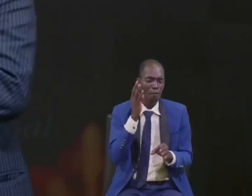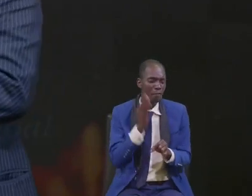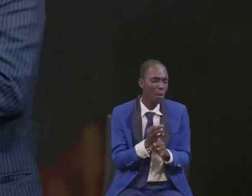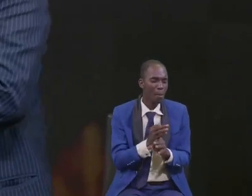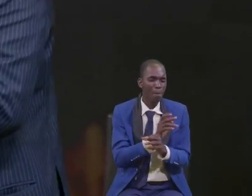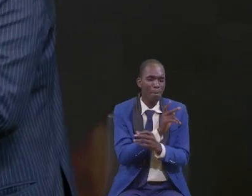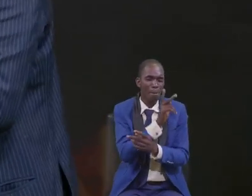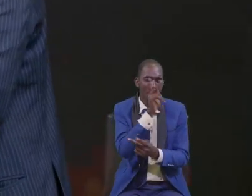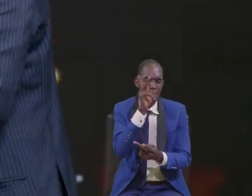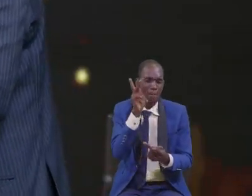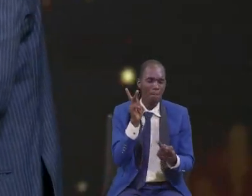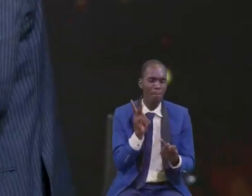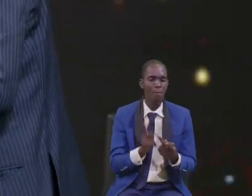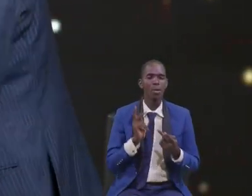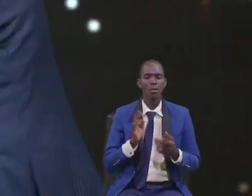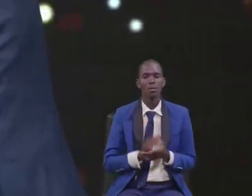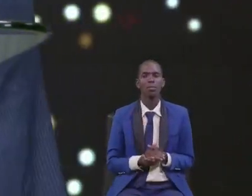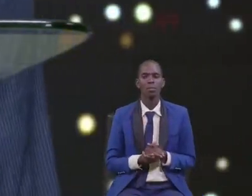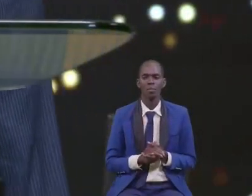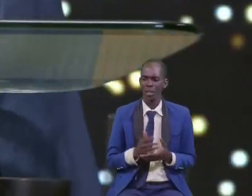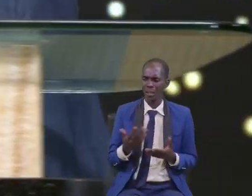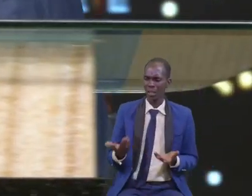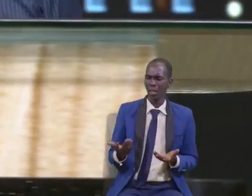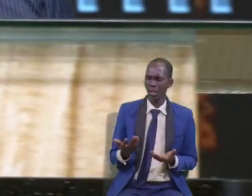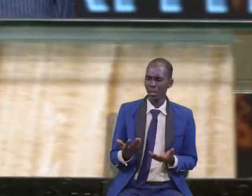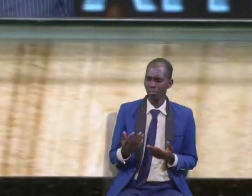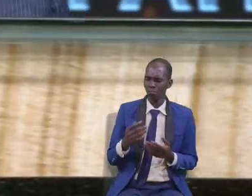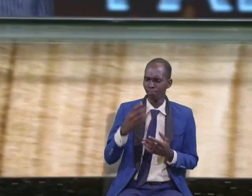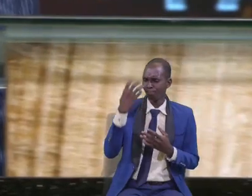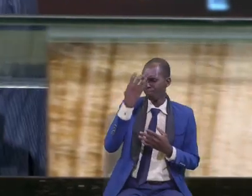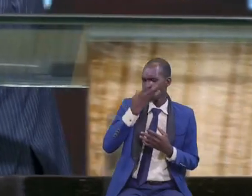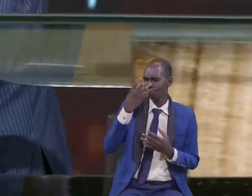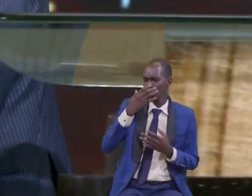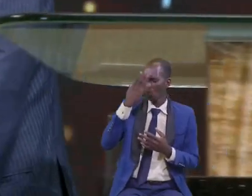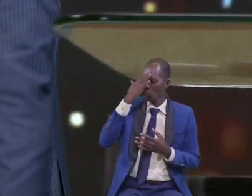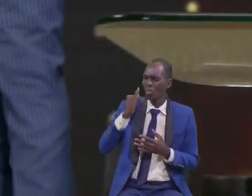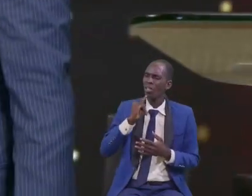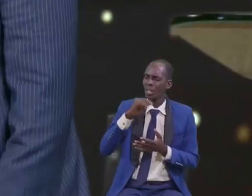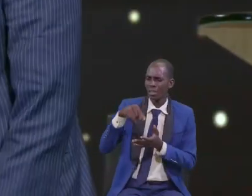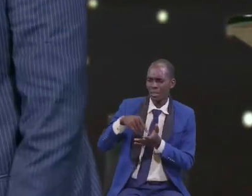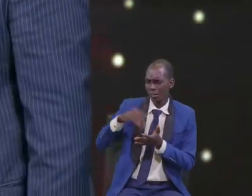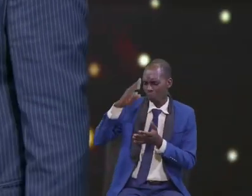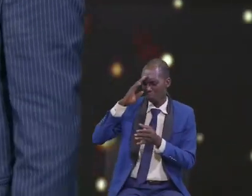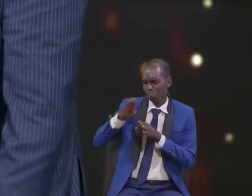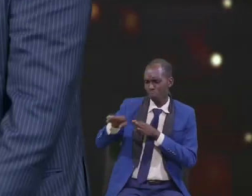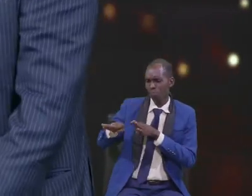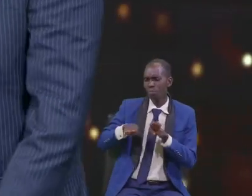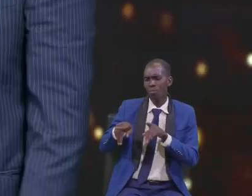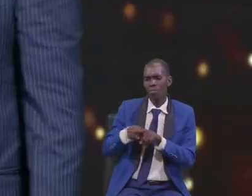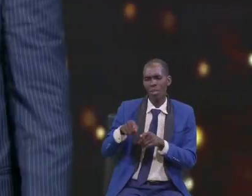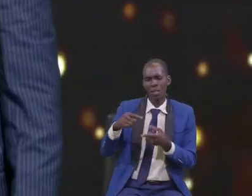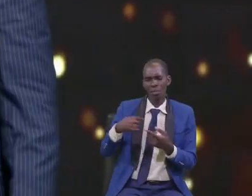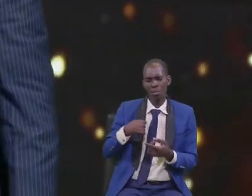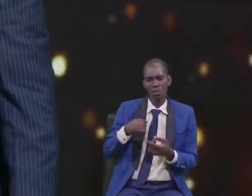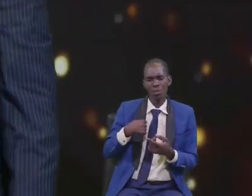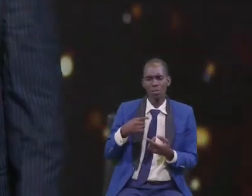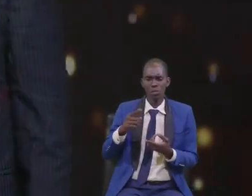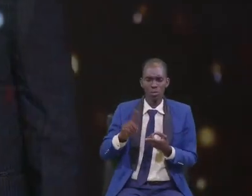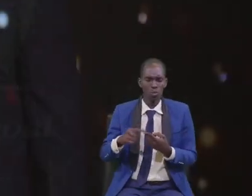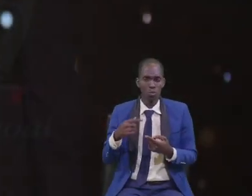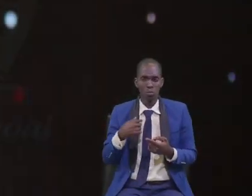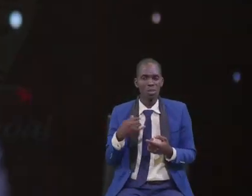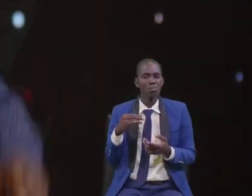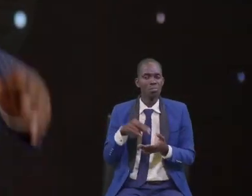appearing of the Lord. Why is this man acting to me like this? Looks like maybe he has another